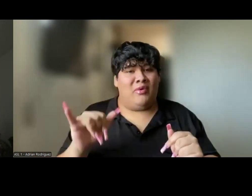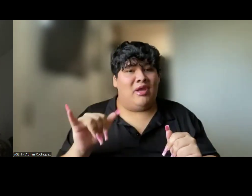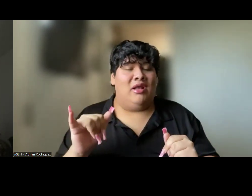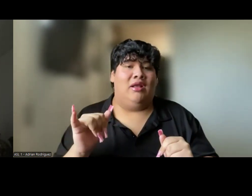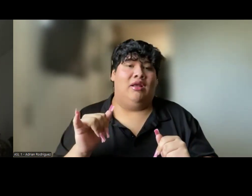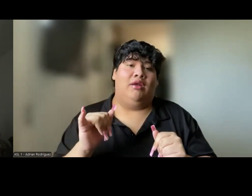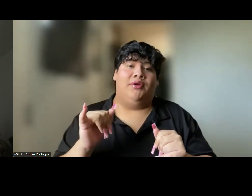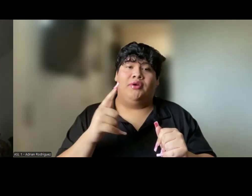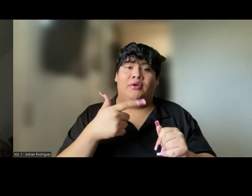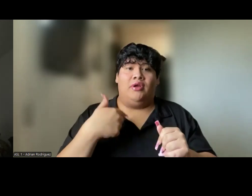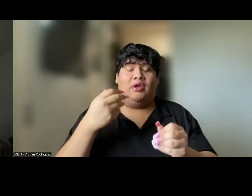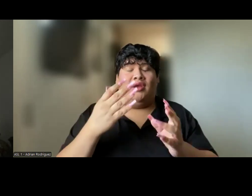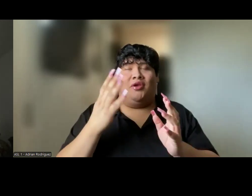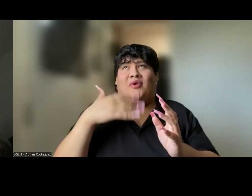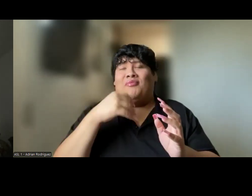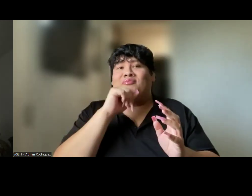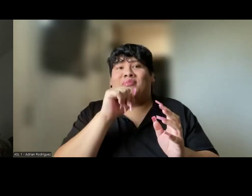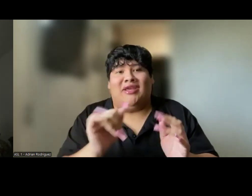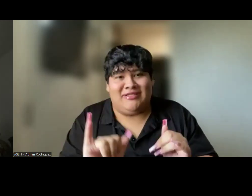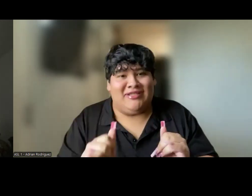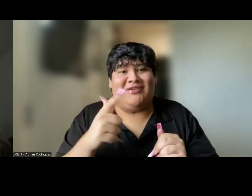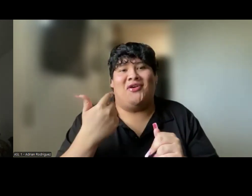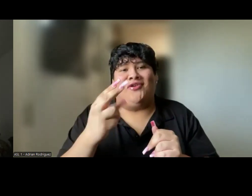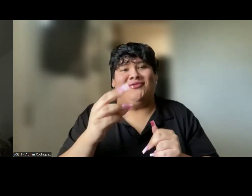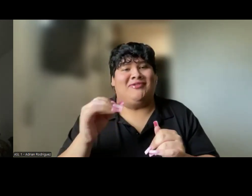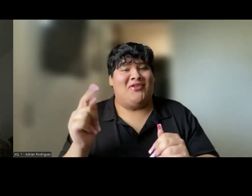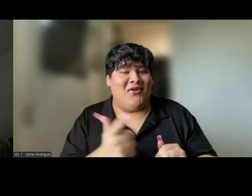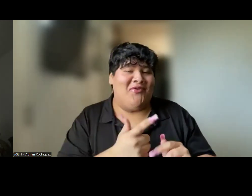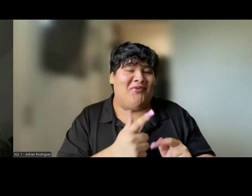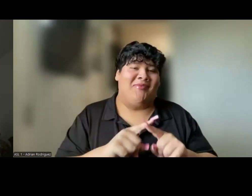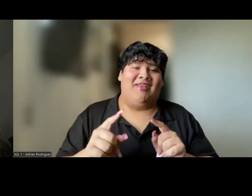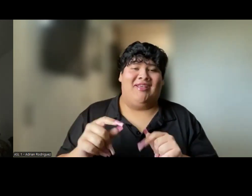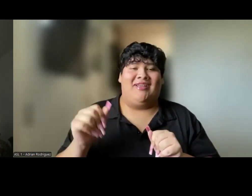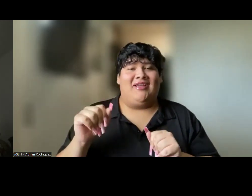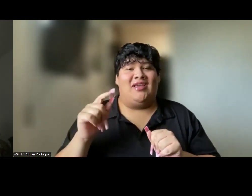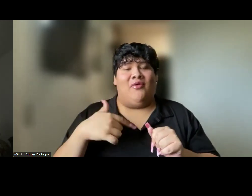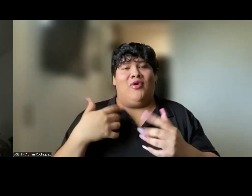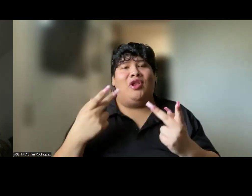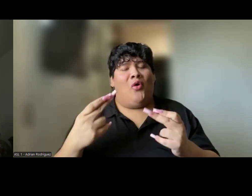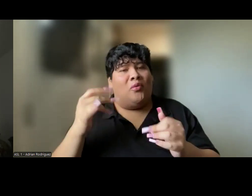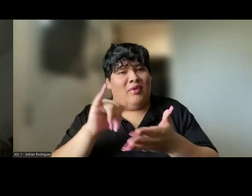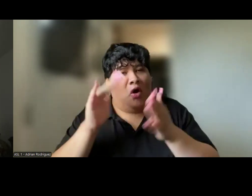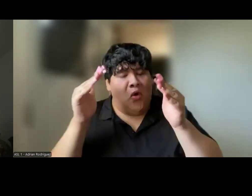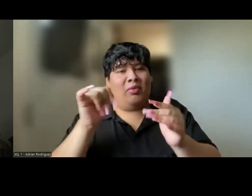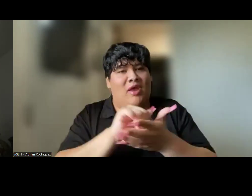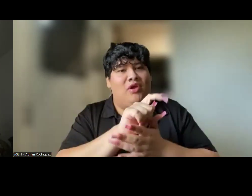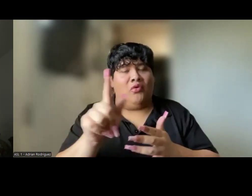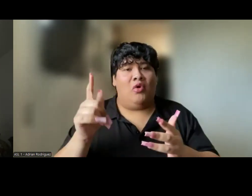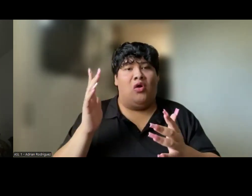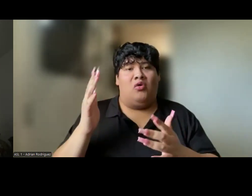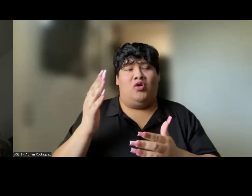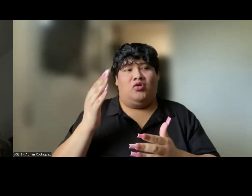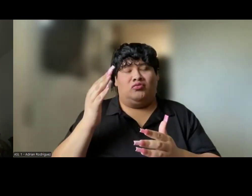I'm getting up there in age and long in the tooth and all, and really hope that you folks will be able to kind of impress